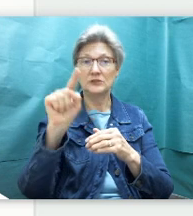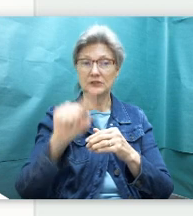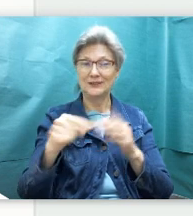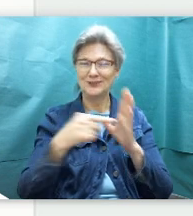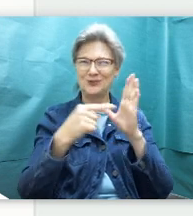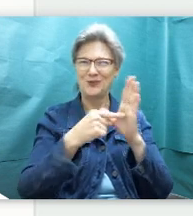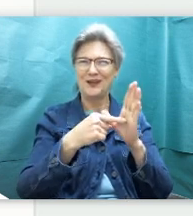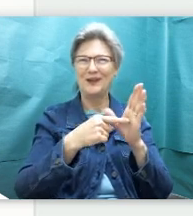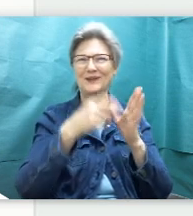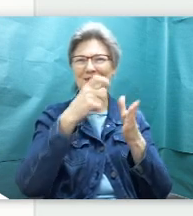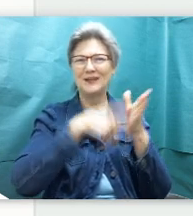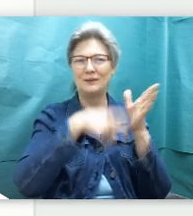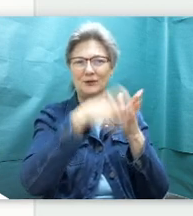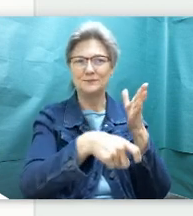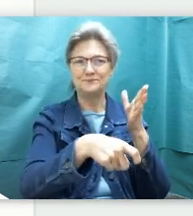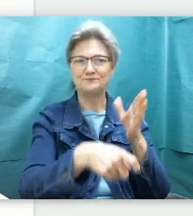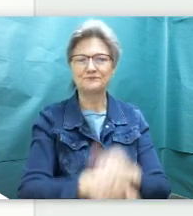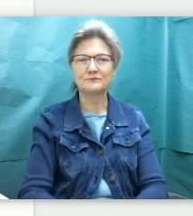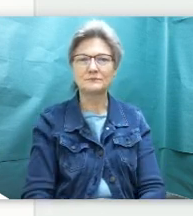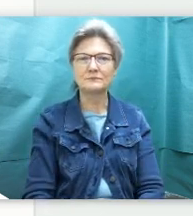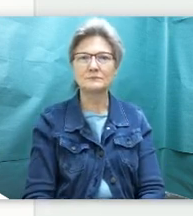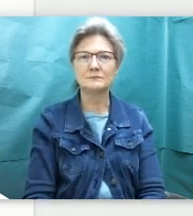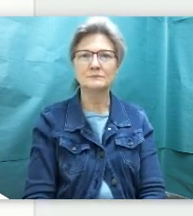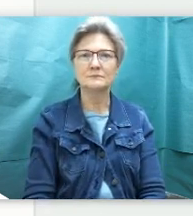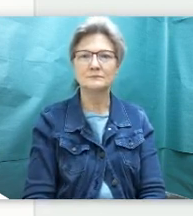our table.